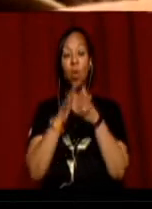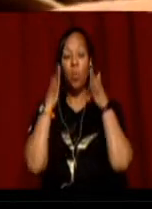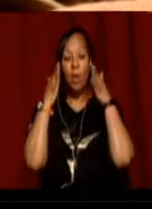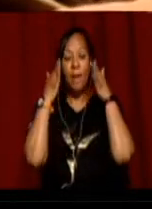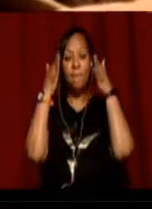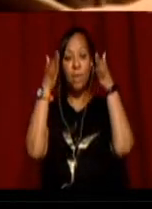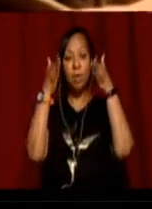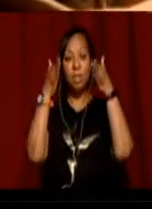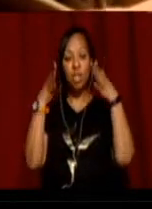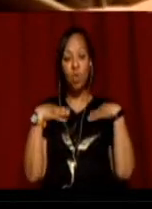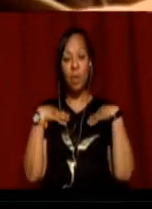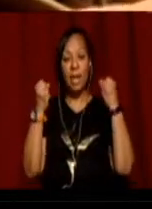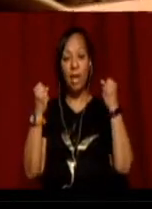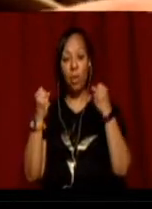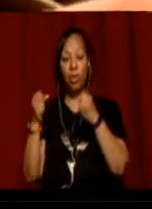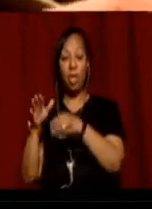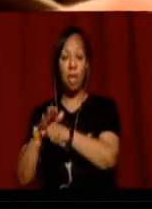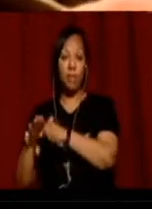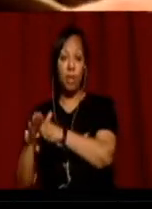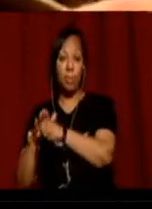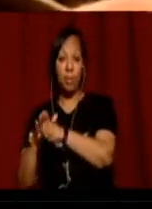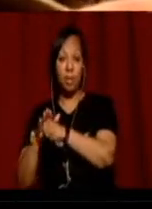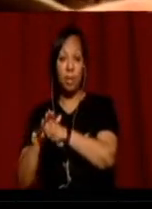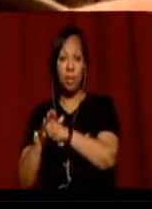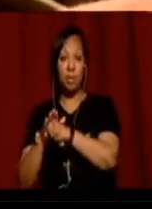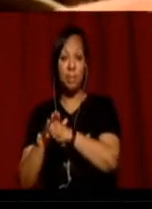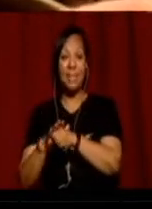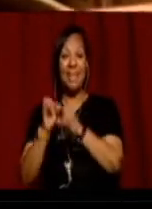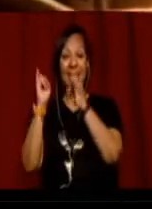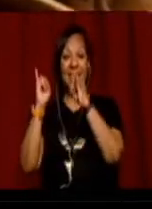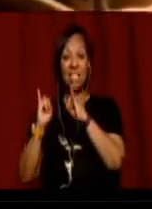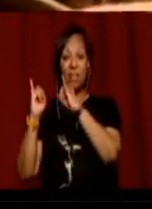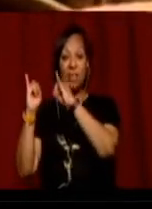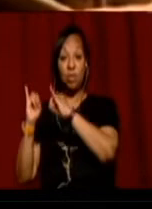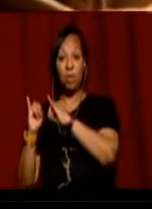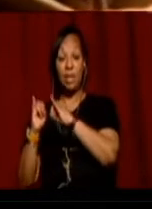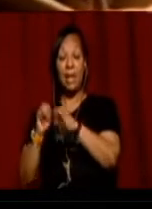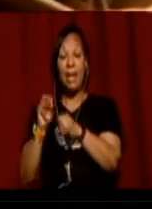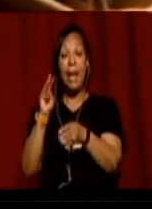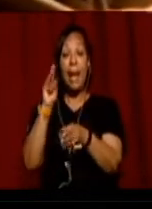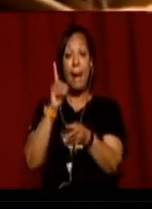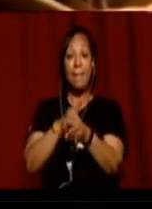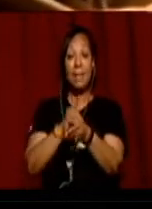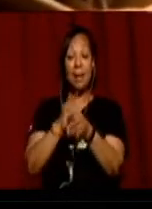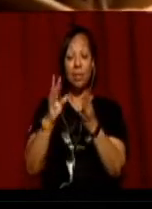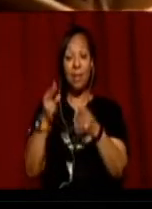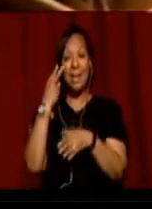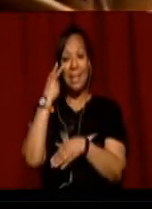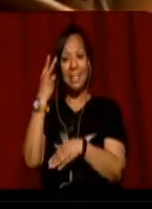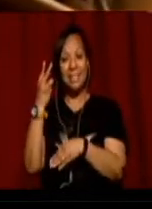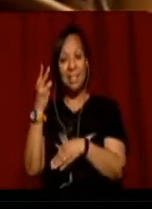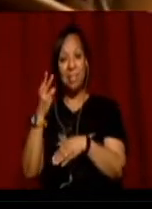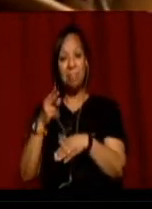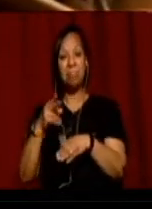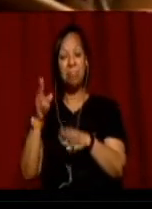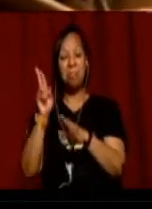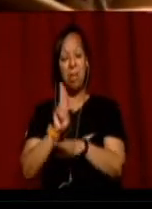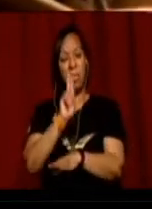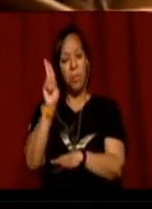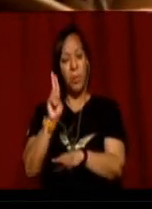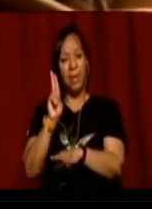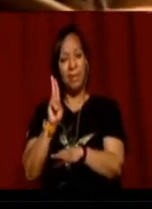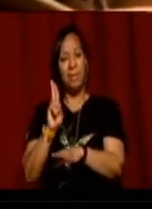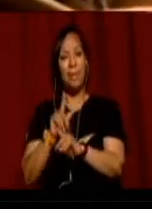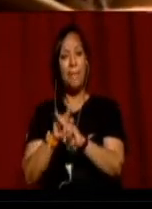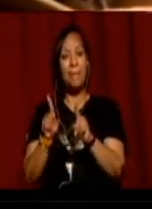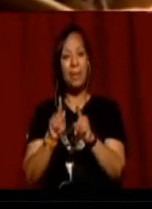focusing on the health of communities, not sort of individual, even though I am a physician and I do see patients on a regular basis.